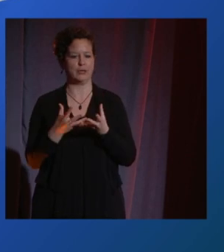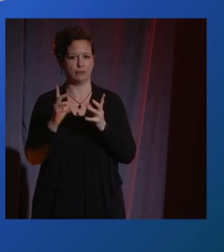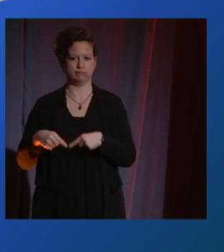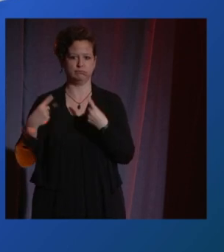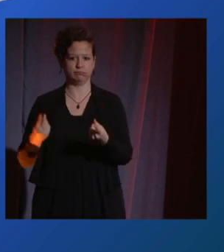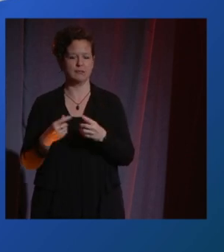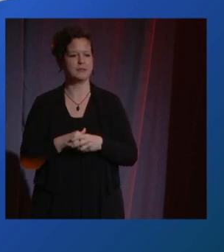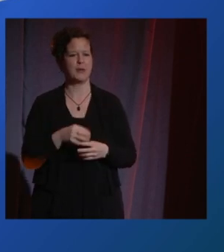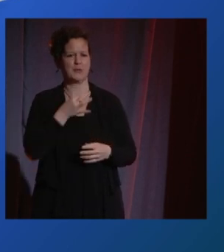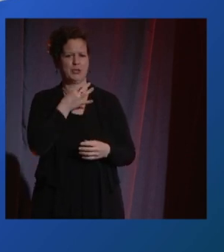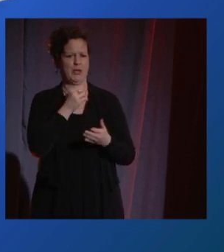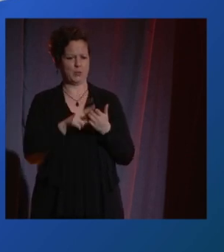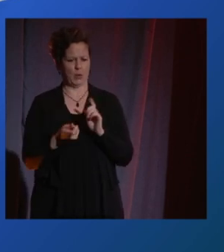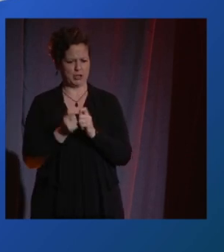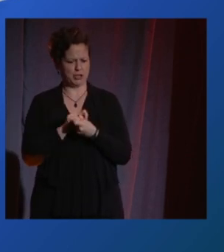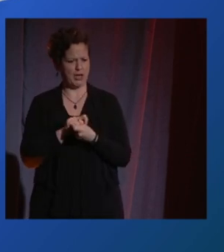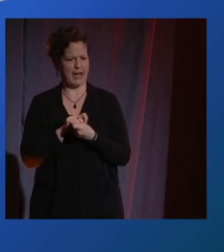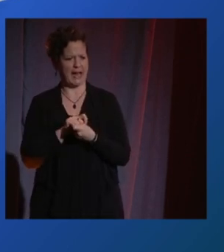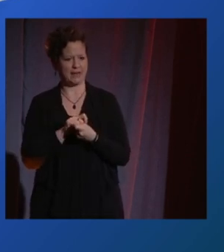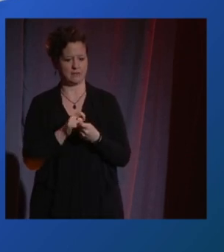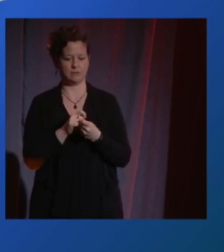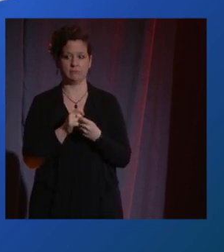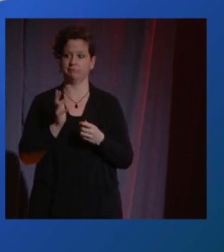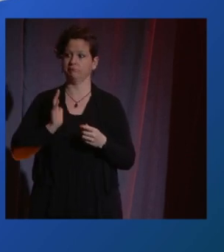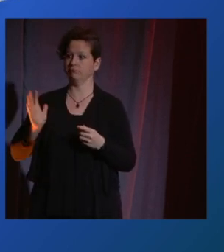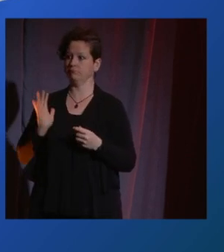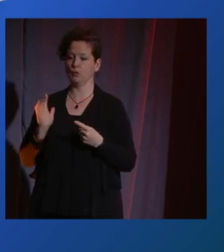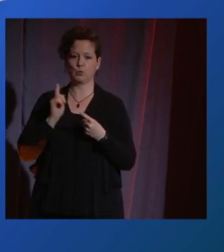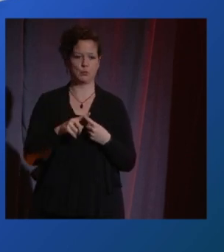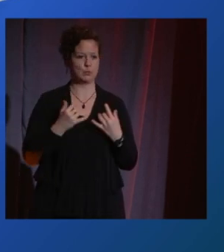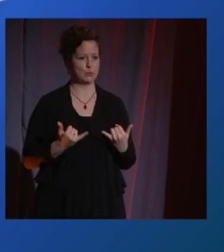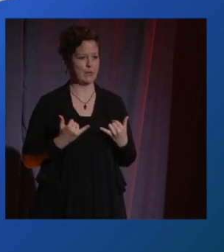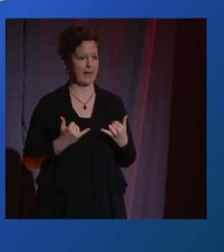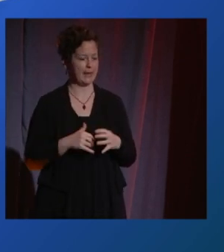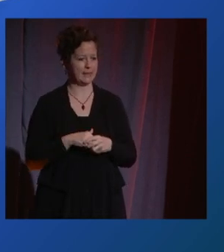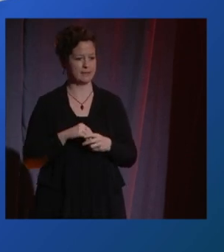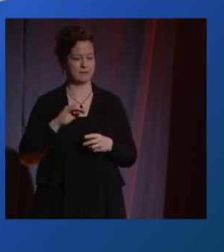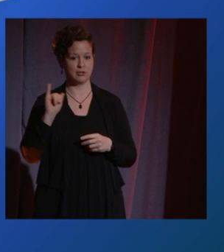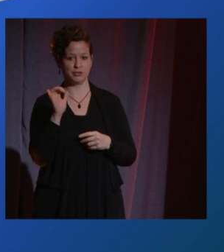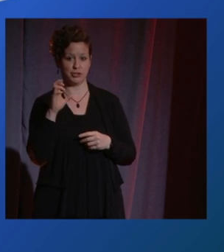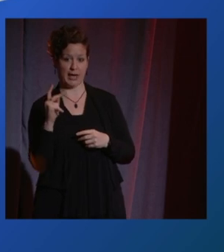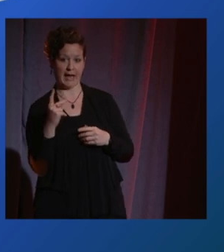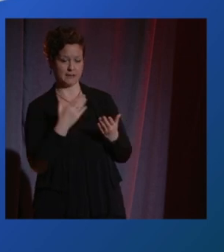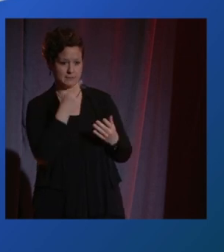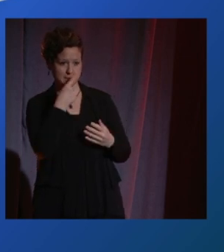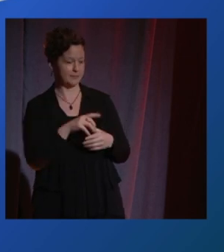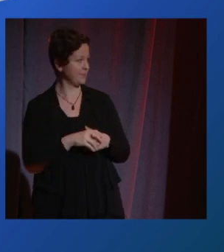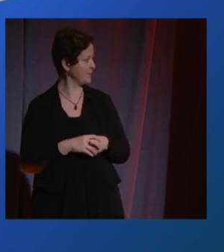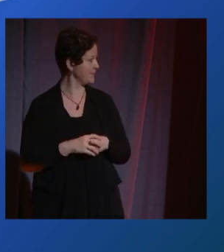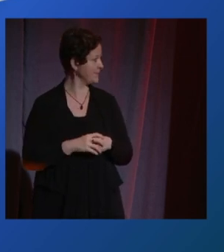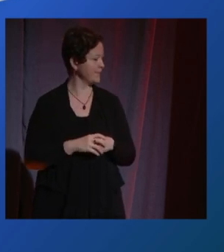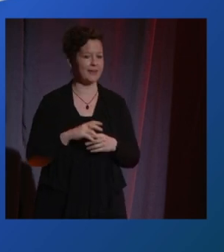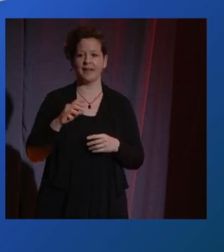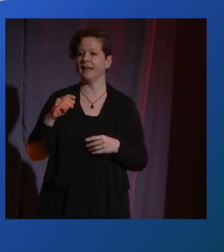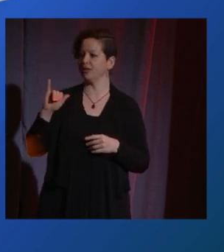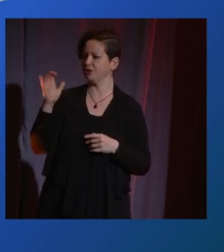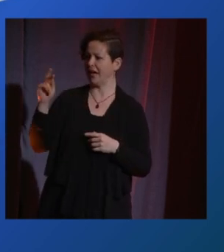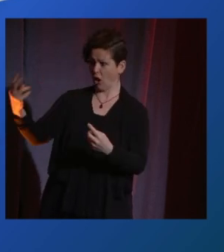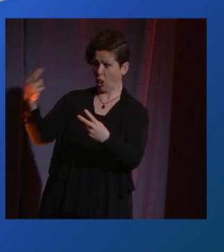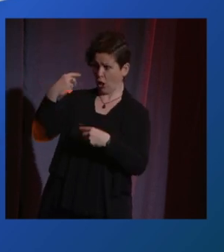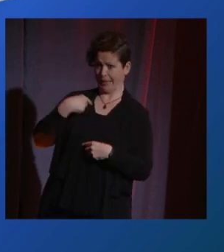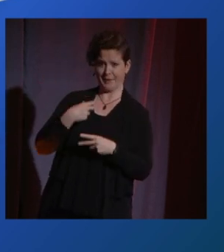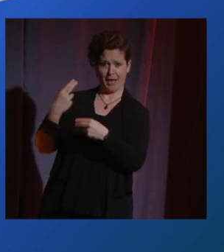has changed since when you started to today where we're at today are you looking at me as an old man is that it